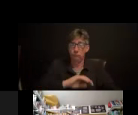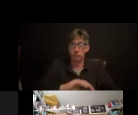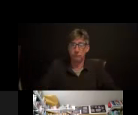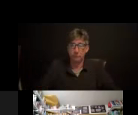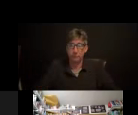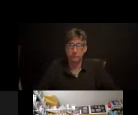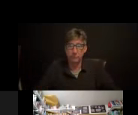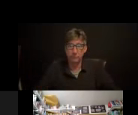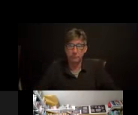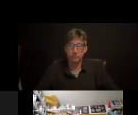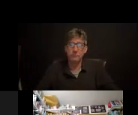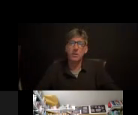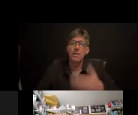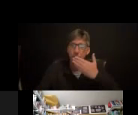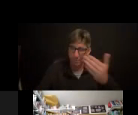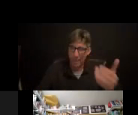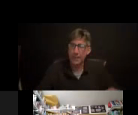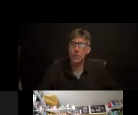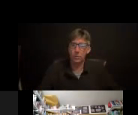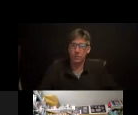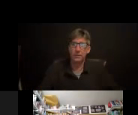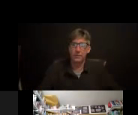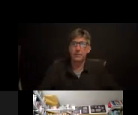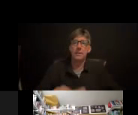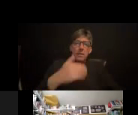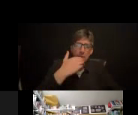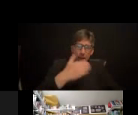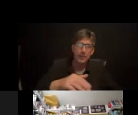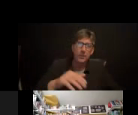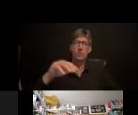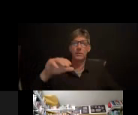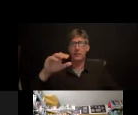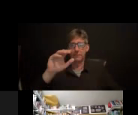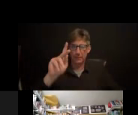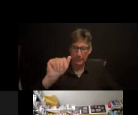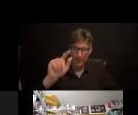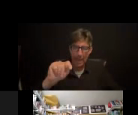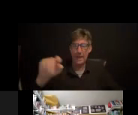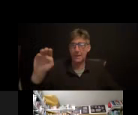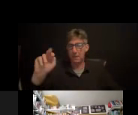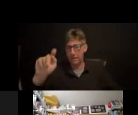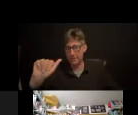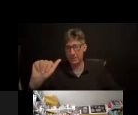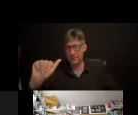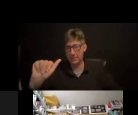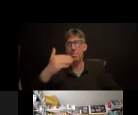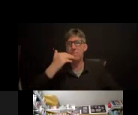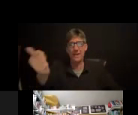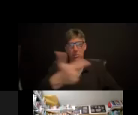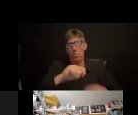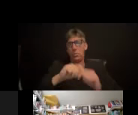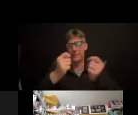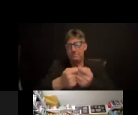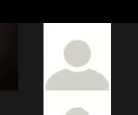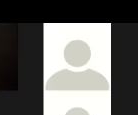Well, Kate and Melissa, thank you very much. And thanks to your team as well. Appreciate it. Thank you.